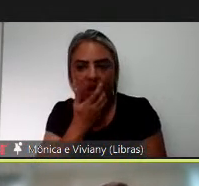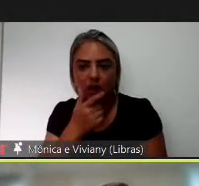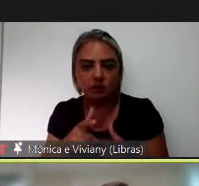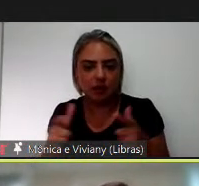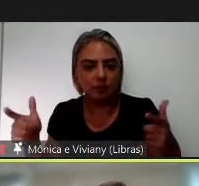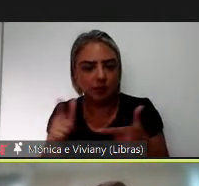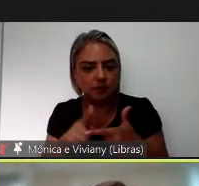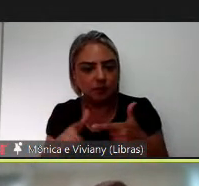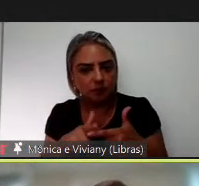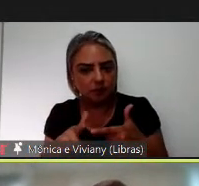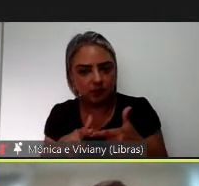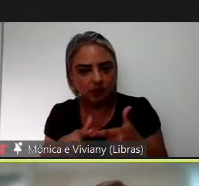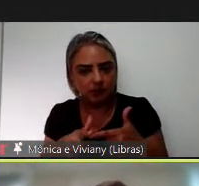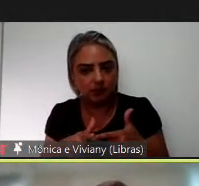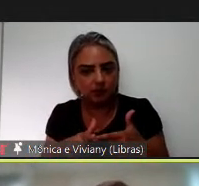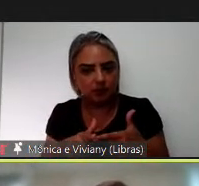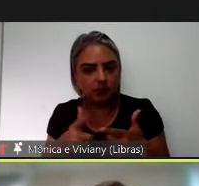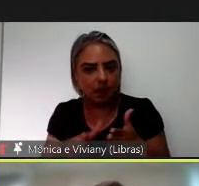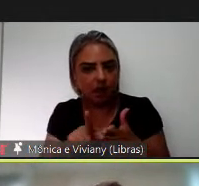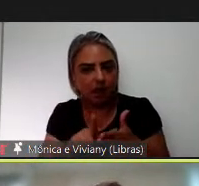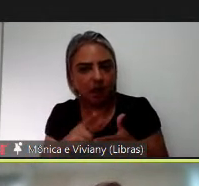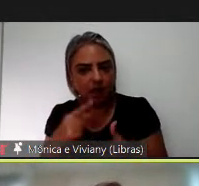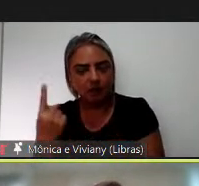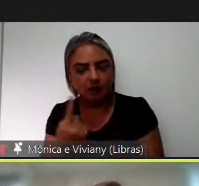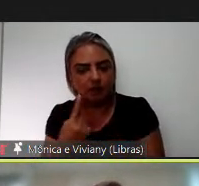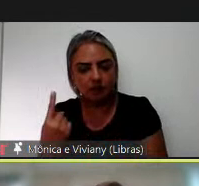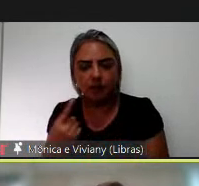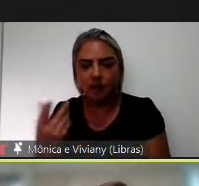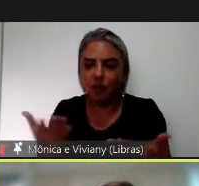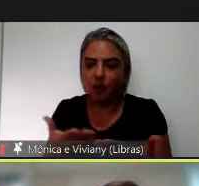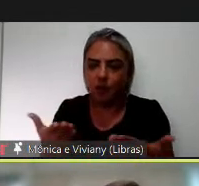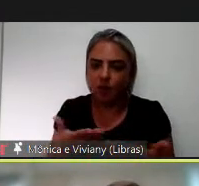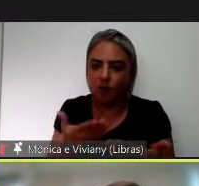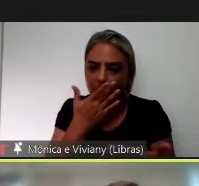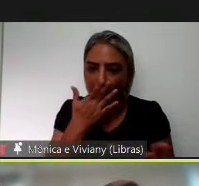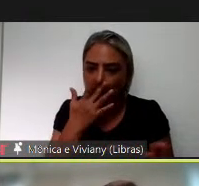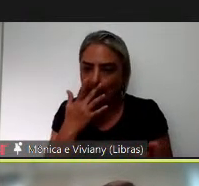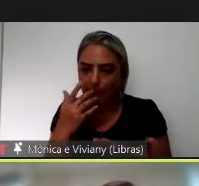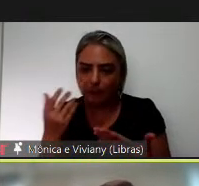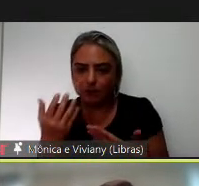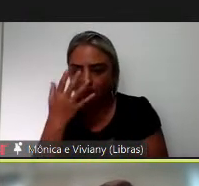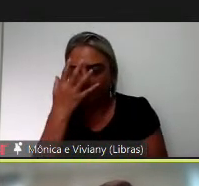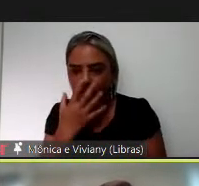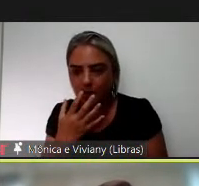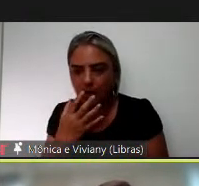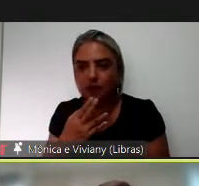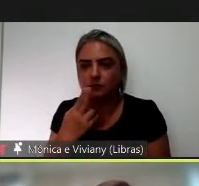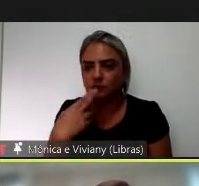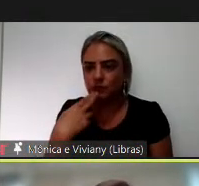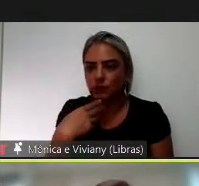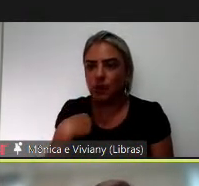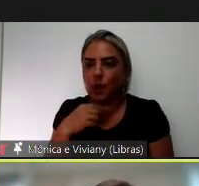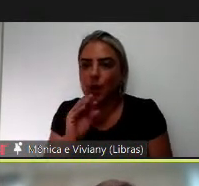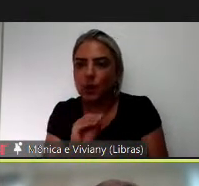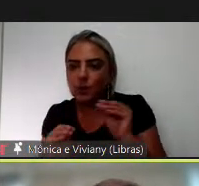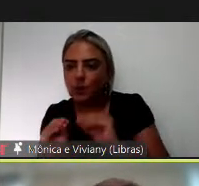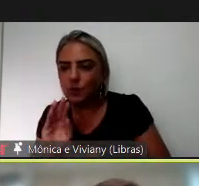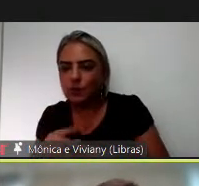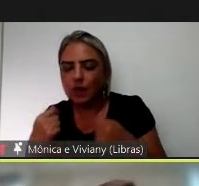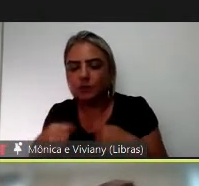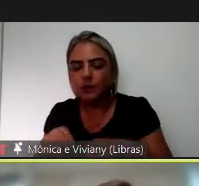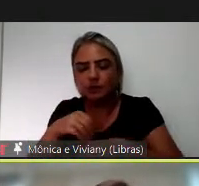consider how big this problem is and how we have so many people